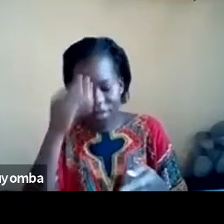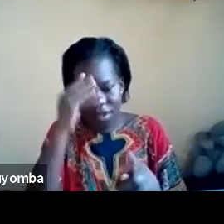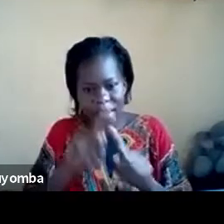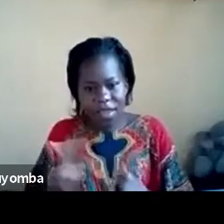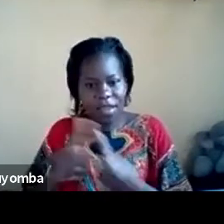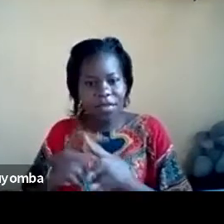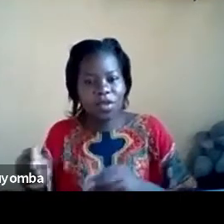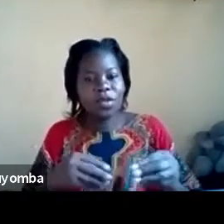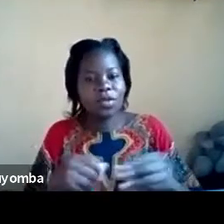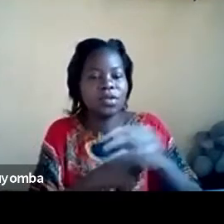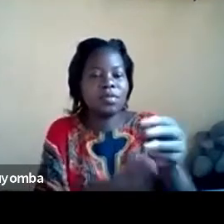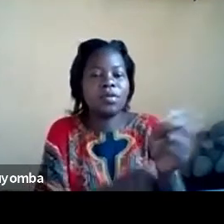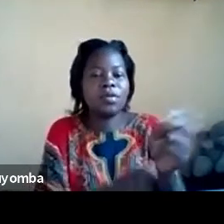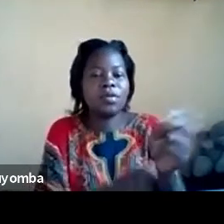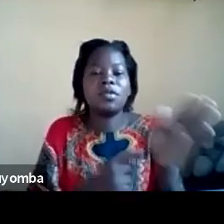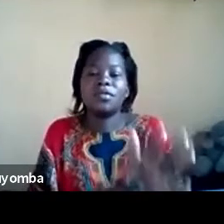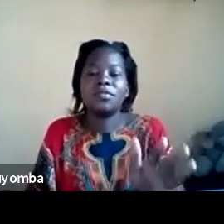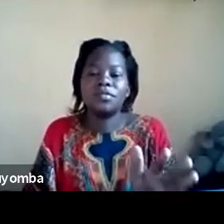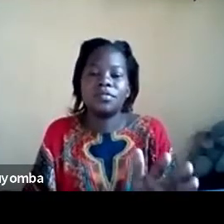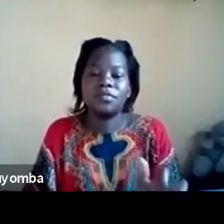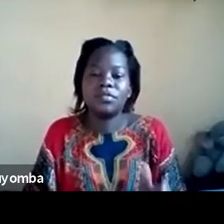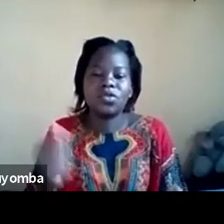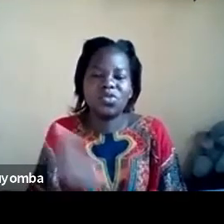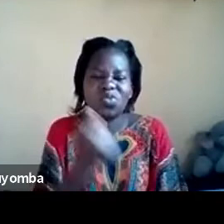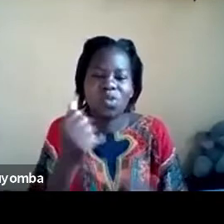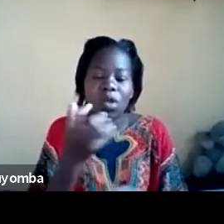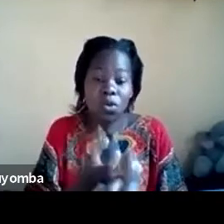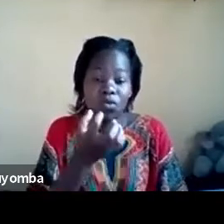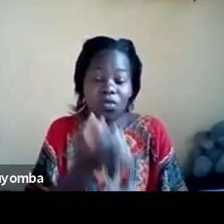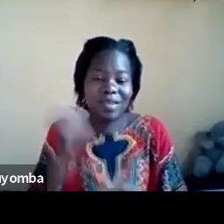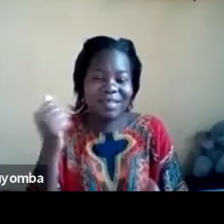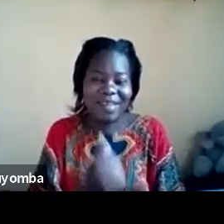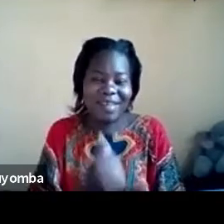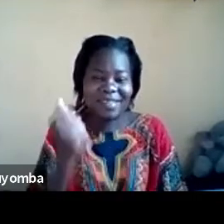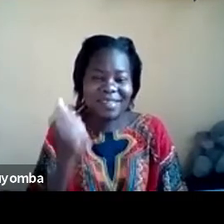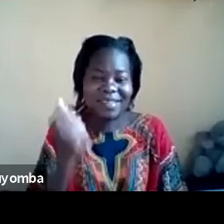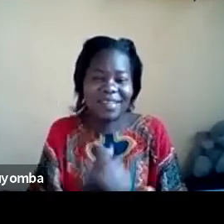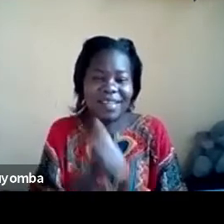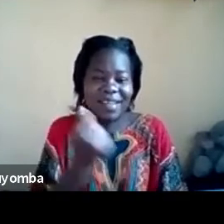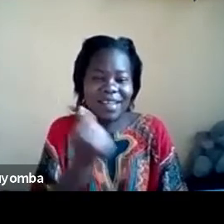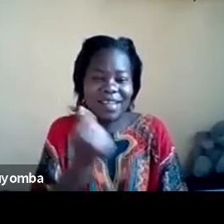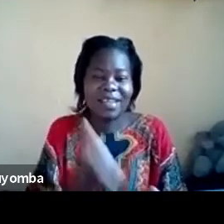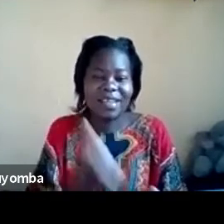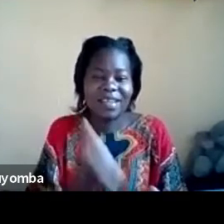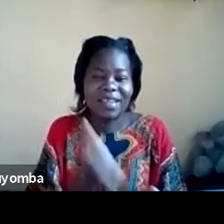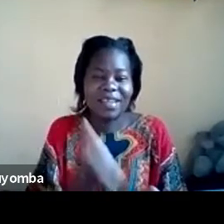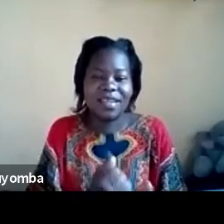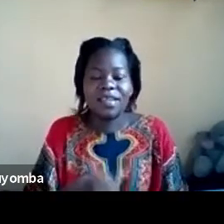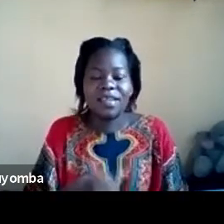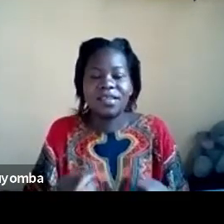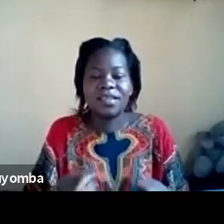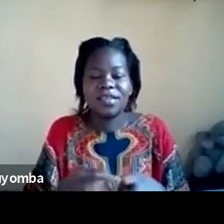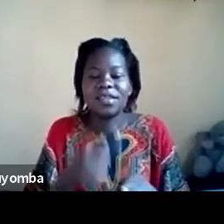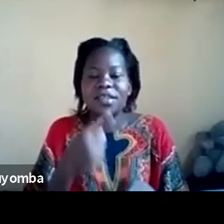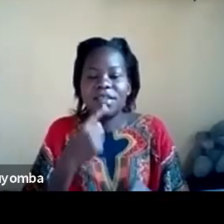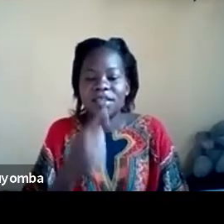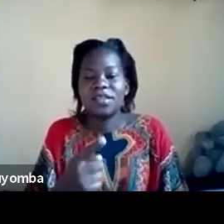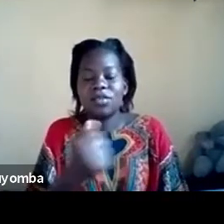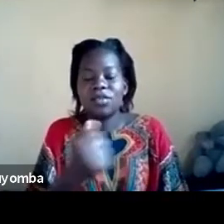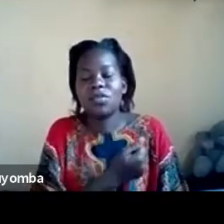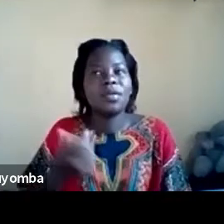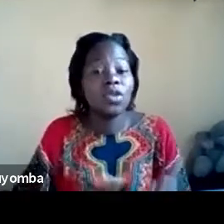For example, the crushers, the stone crushers. Yeah, Dennis, you mentioned of those women that are, using the hammers